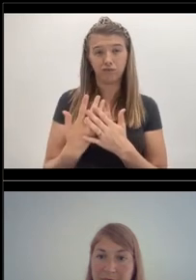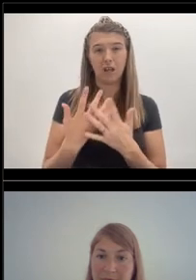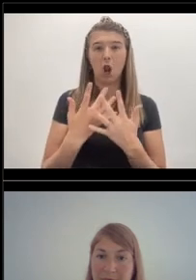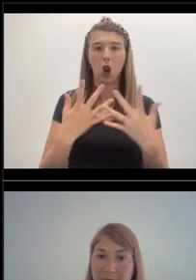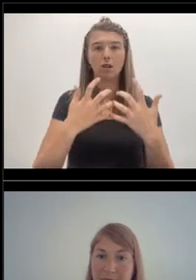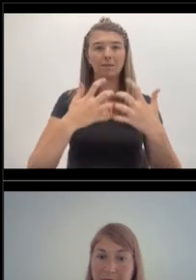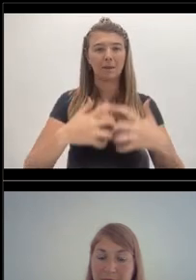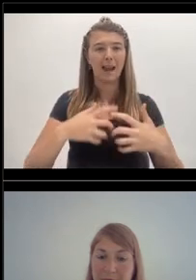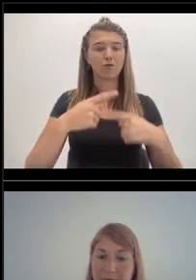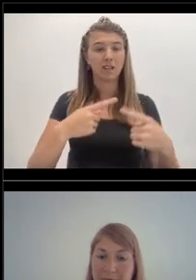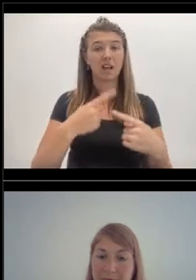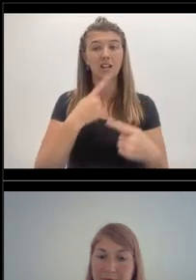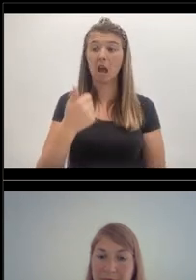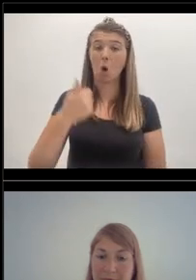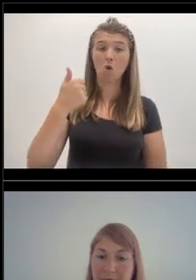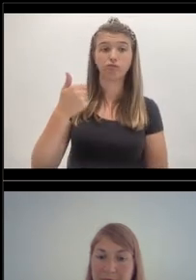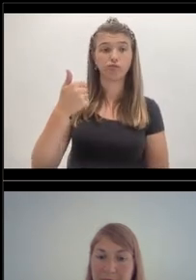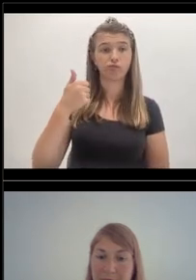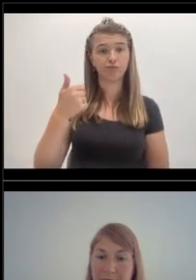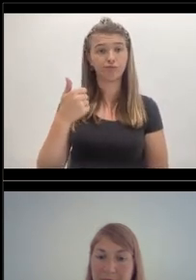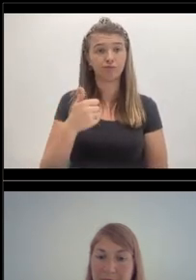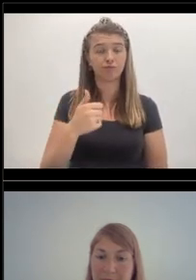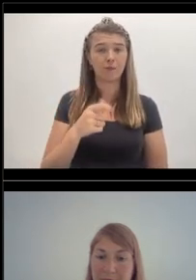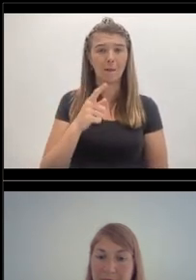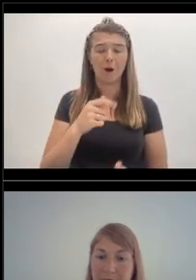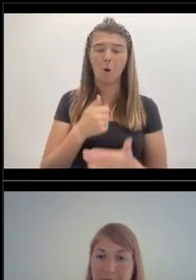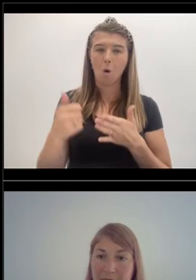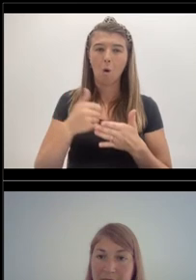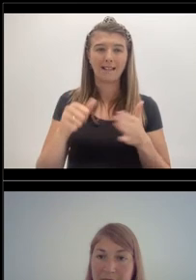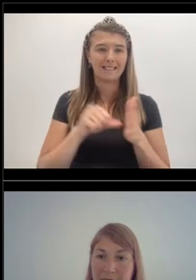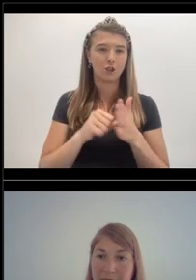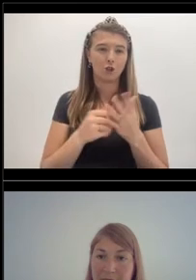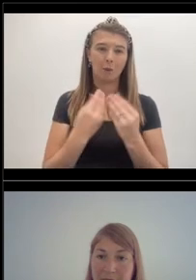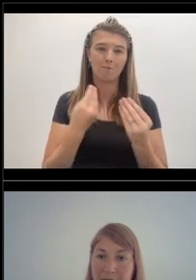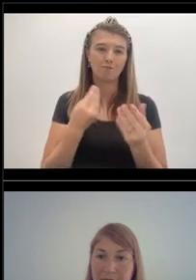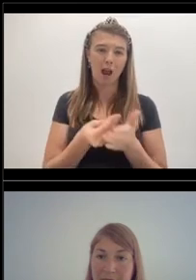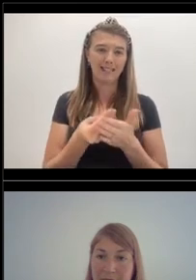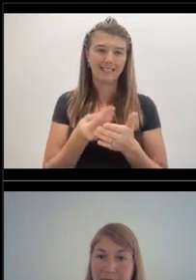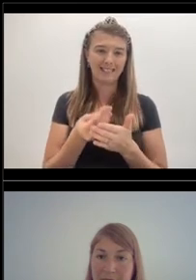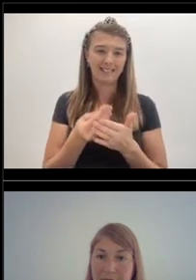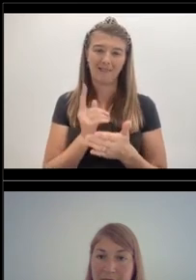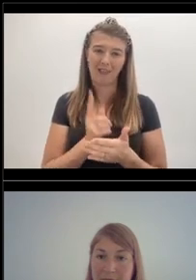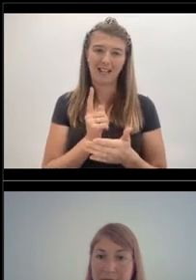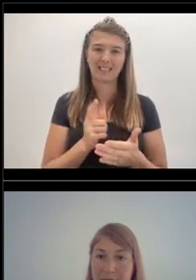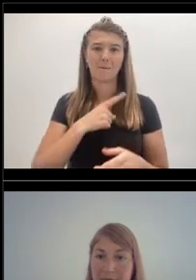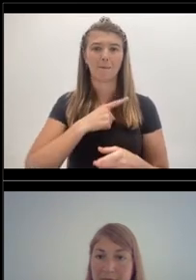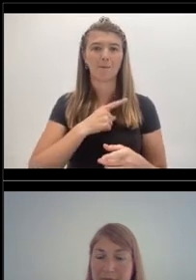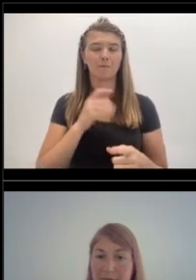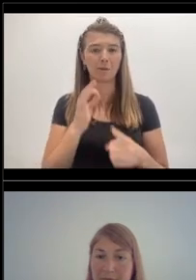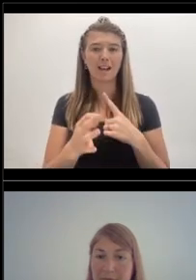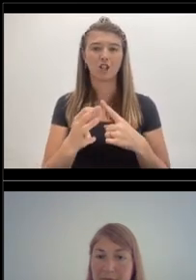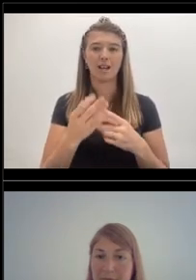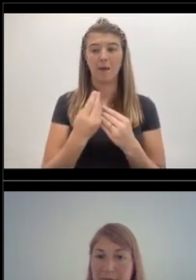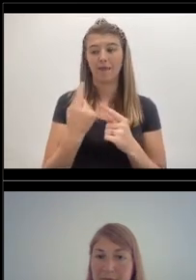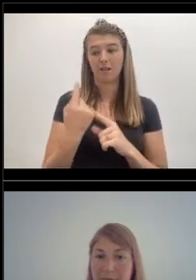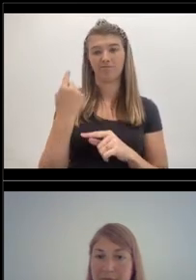perfectly good. But it's always an issue of price, definitely, especially with how, you know, we've seen over the recent